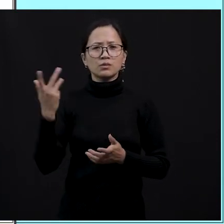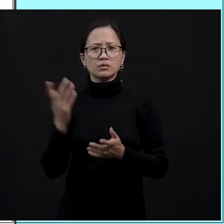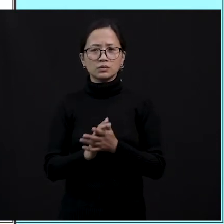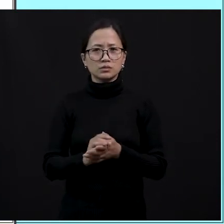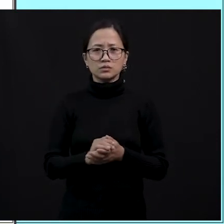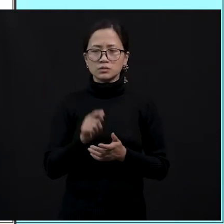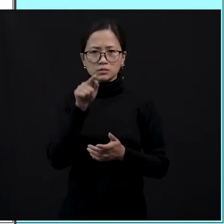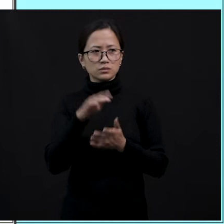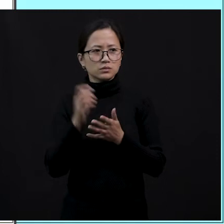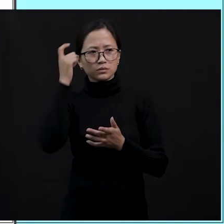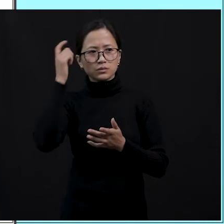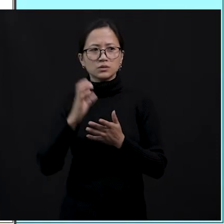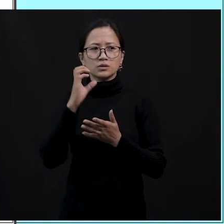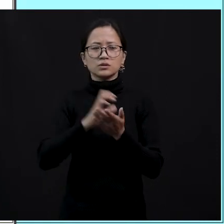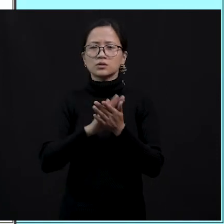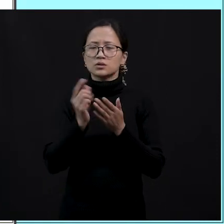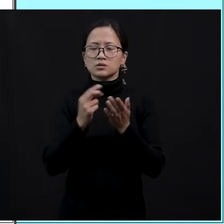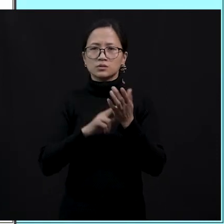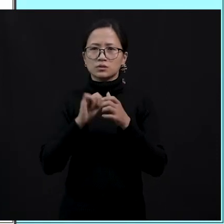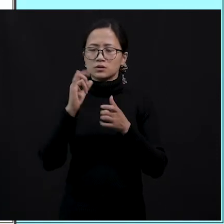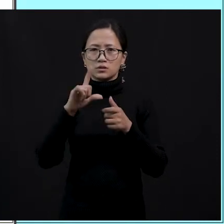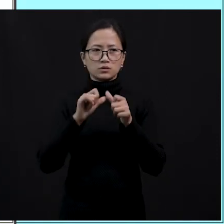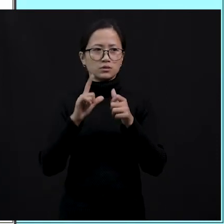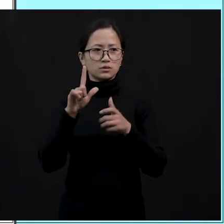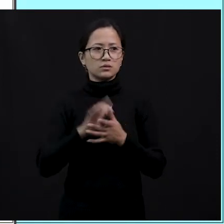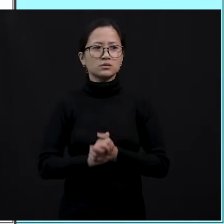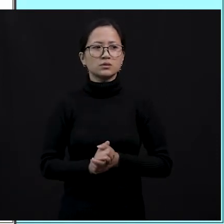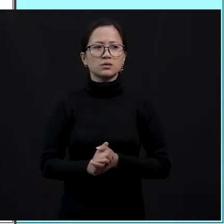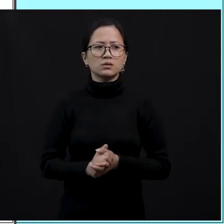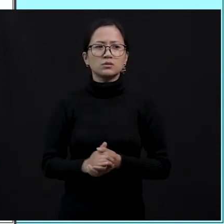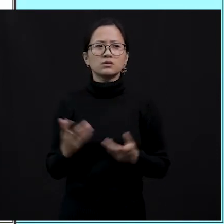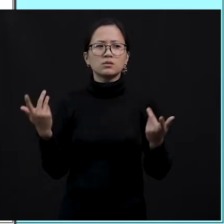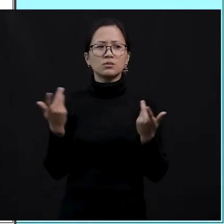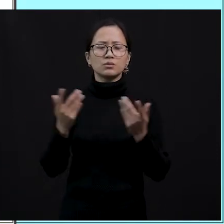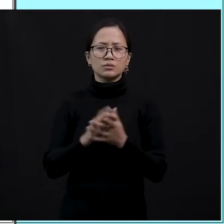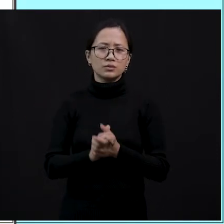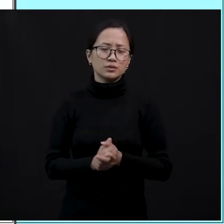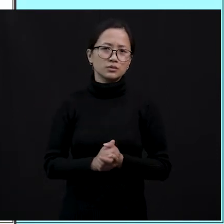Why do you think Chunilal did what he did? Now, what could be the reason for this?